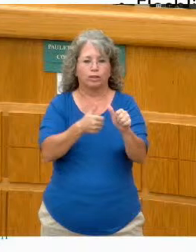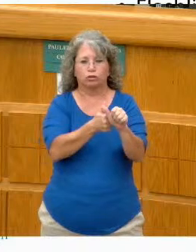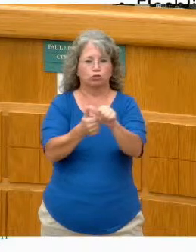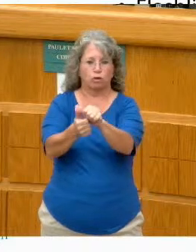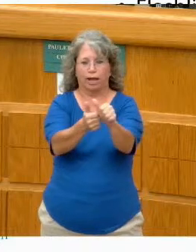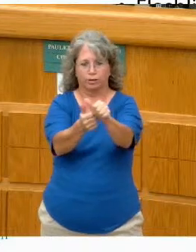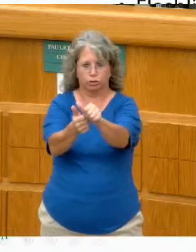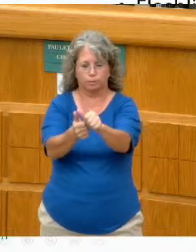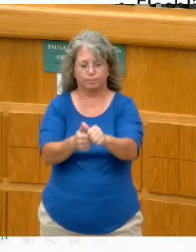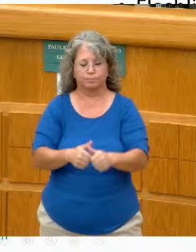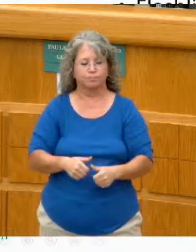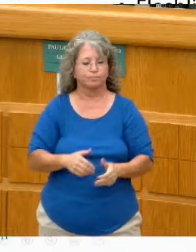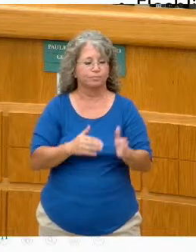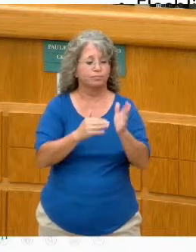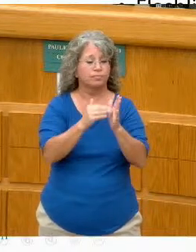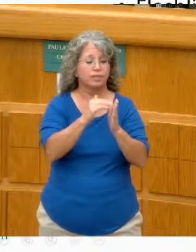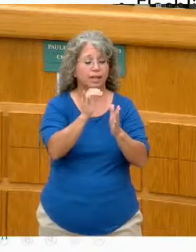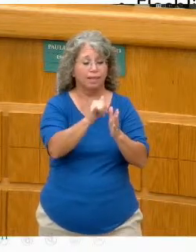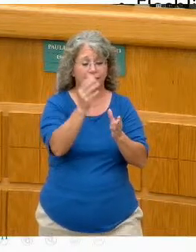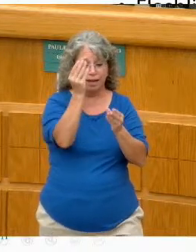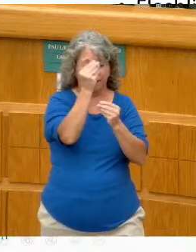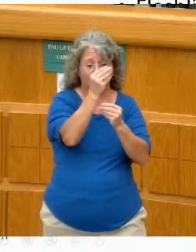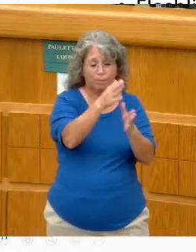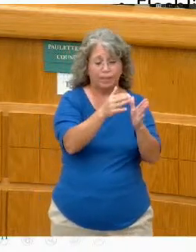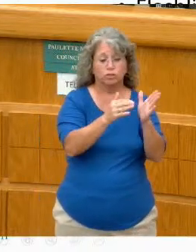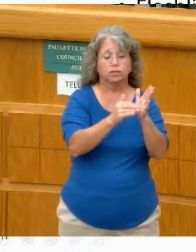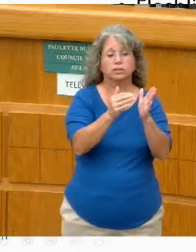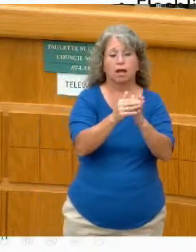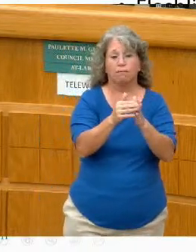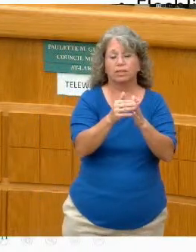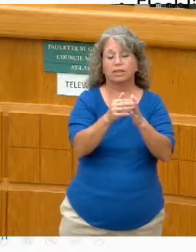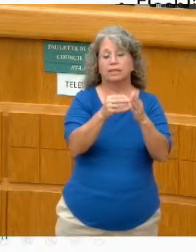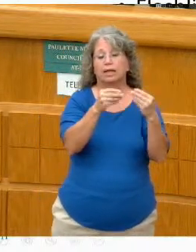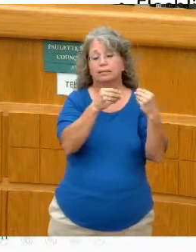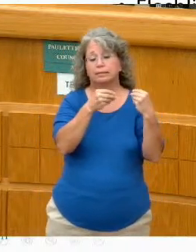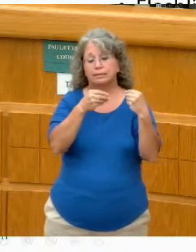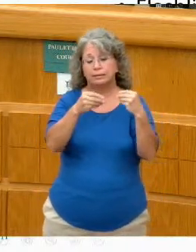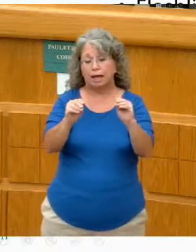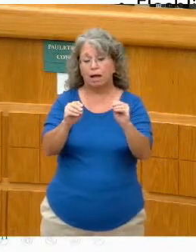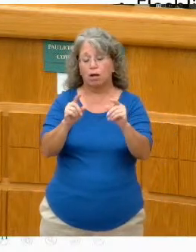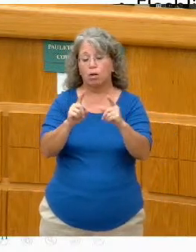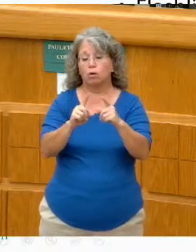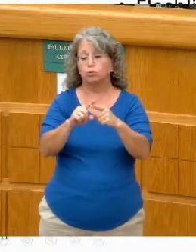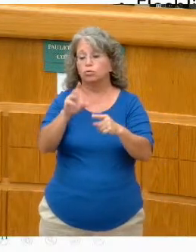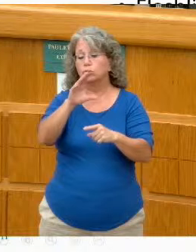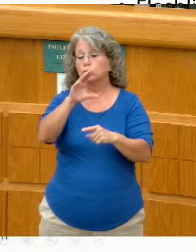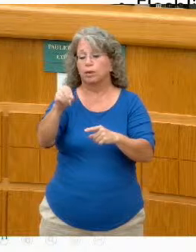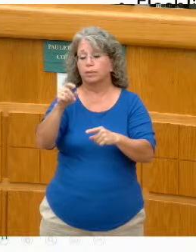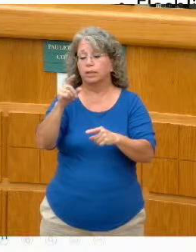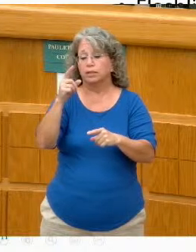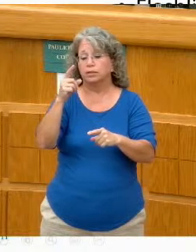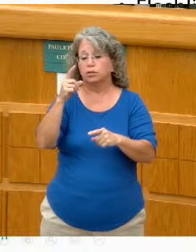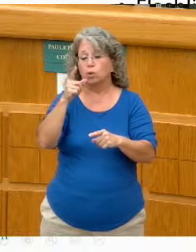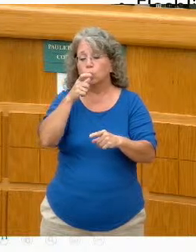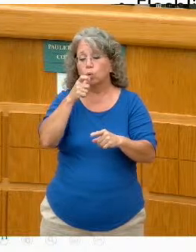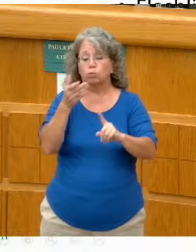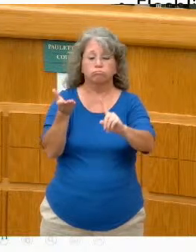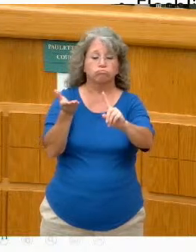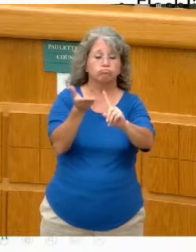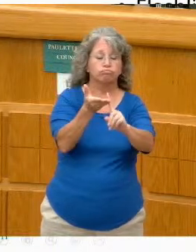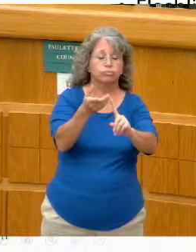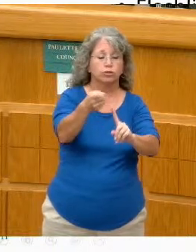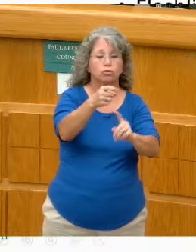for people like Mark Zuckerberg, and it is being used to sell you things. Now, we're not using it to sell you